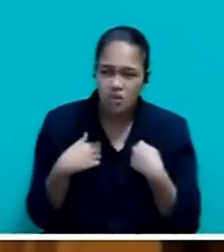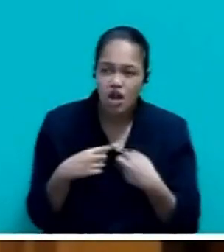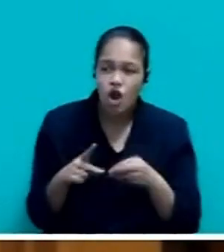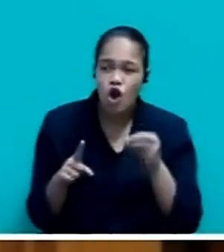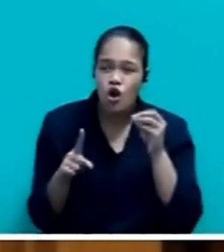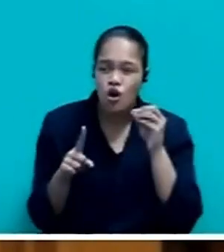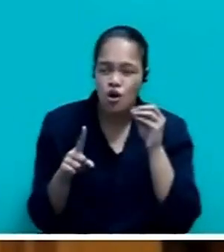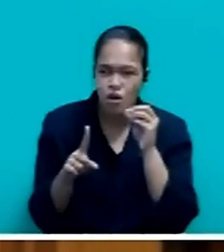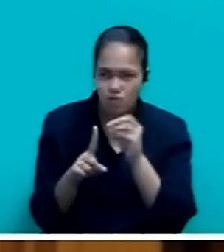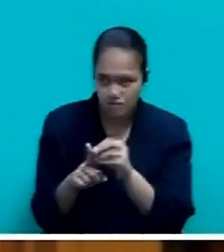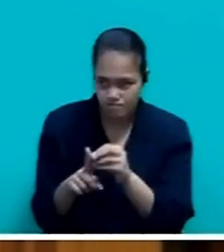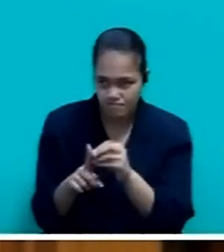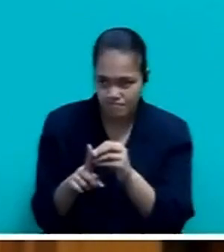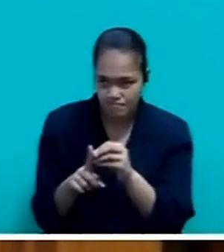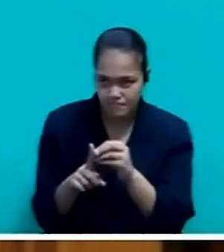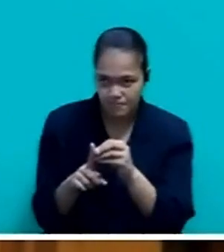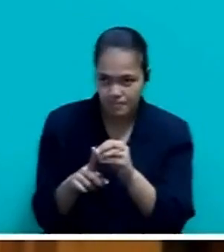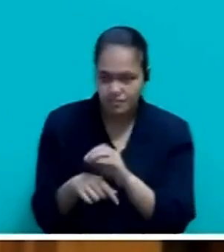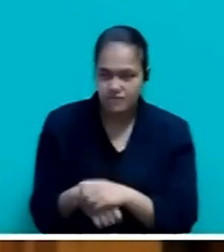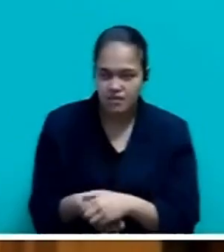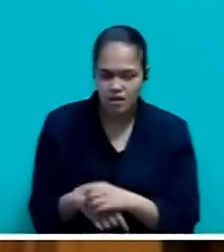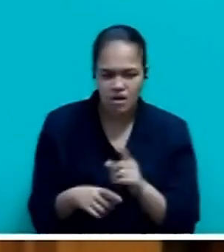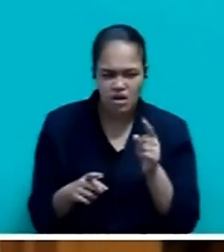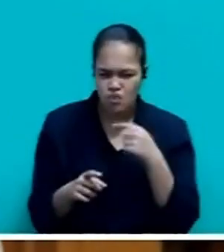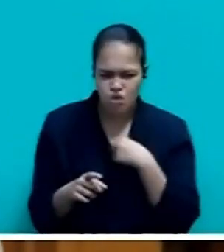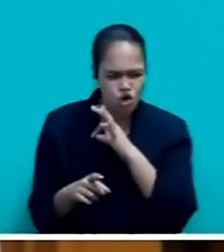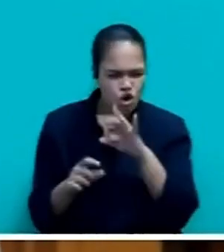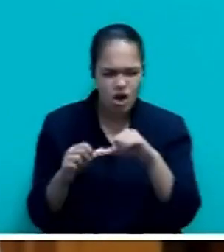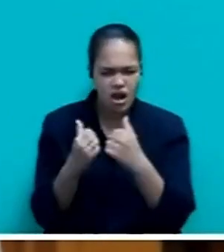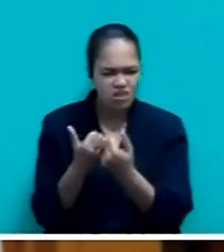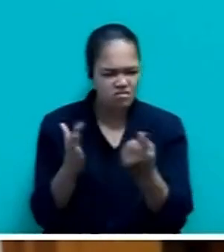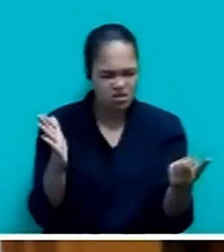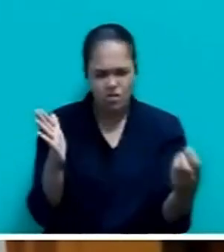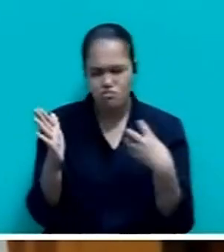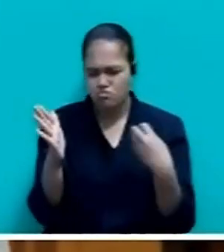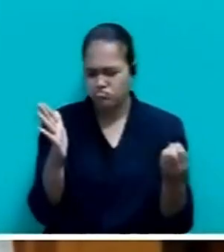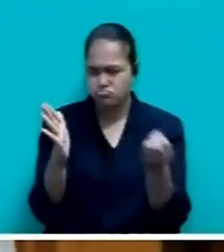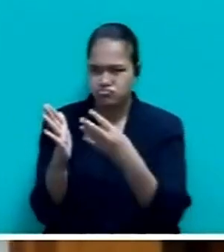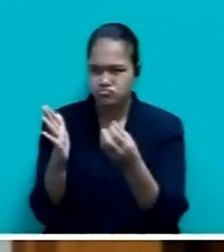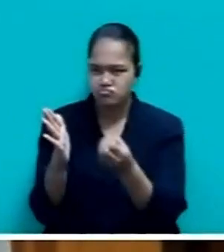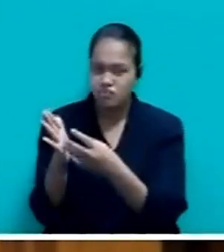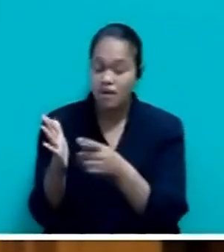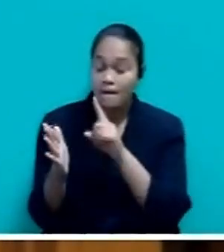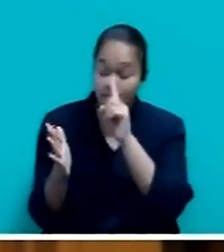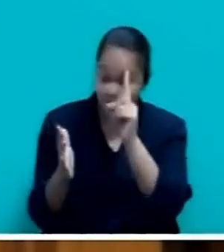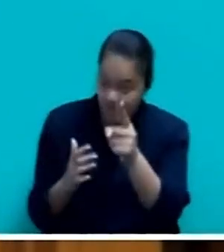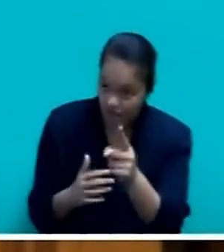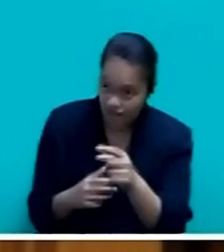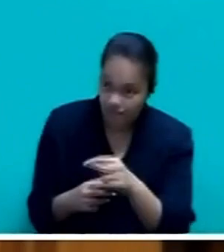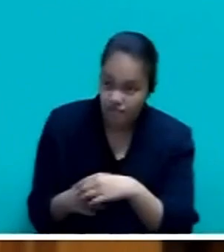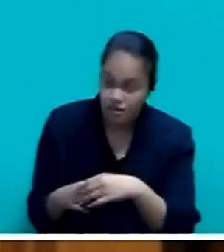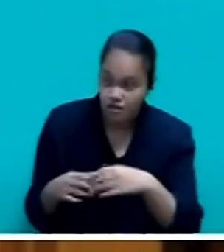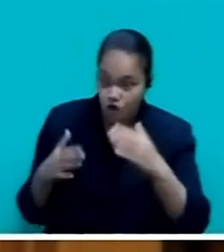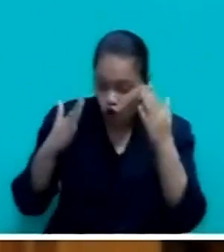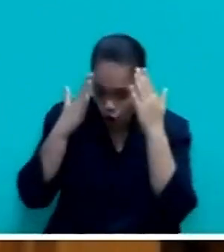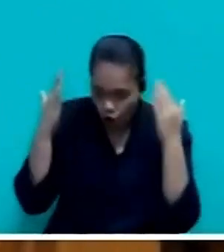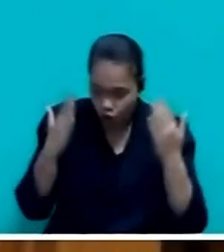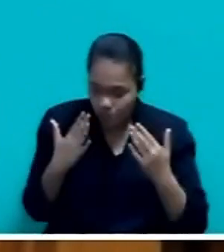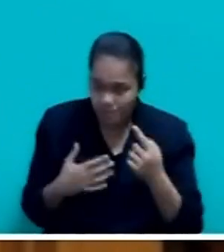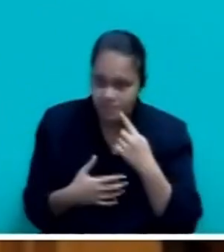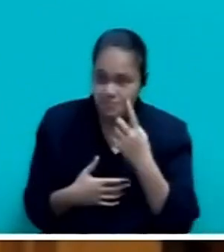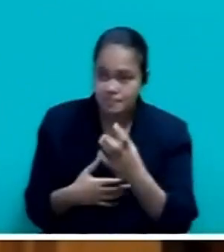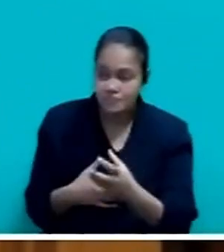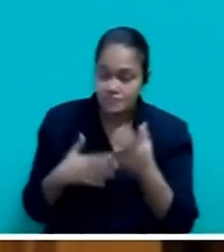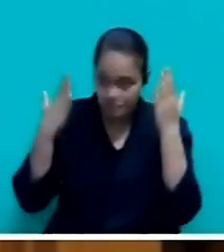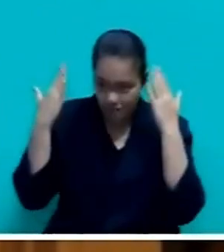objecting to the fact that you're bringing this in. But, Honourable Speaker, Speaker. And this is the question that